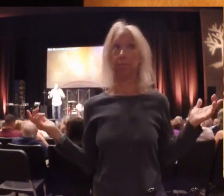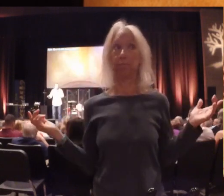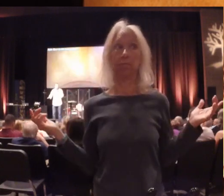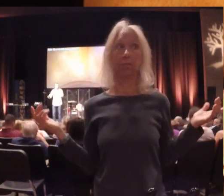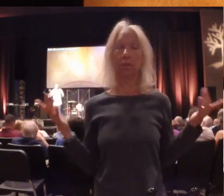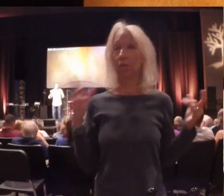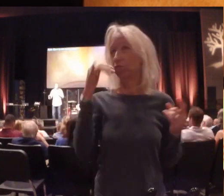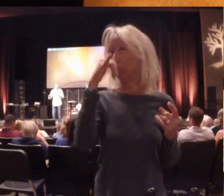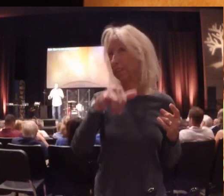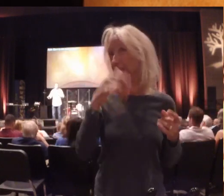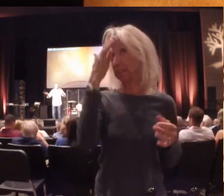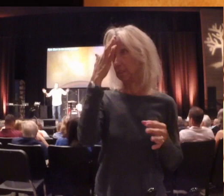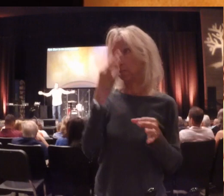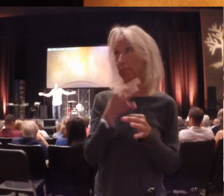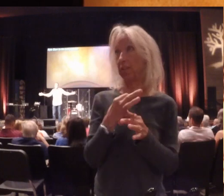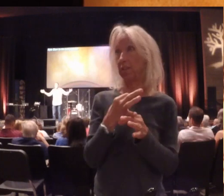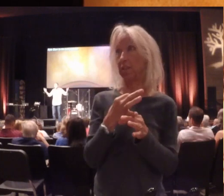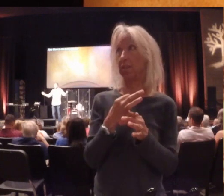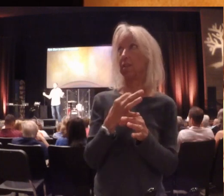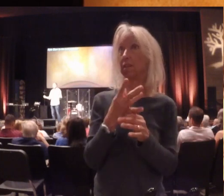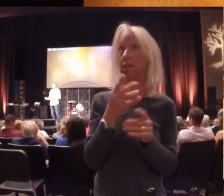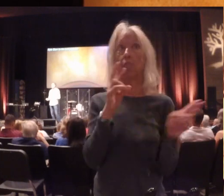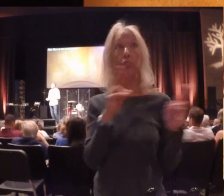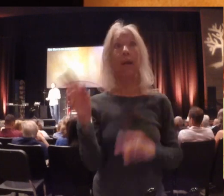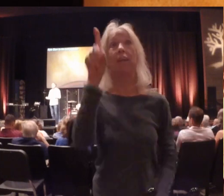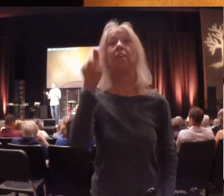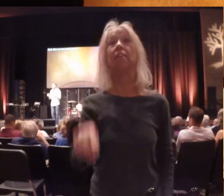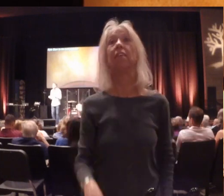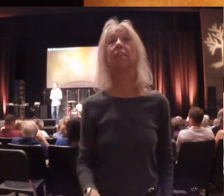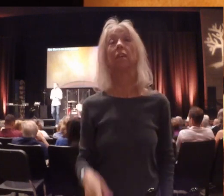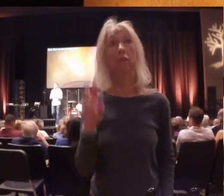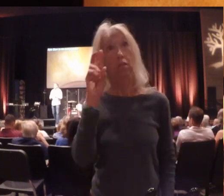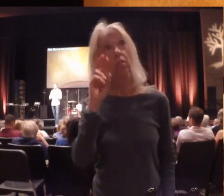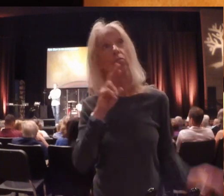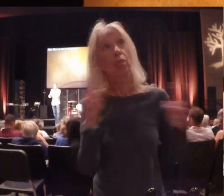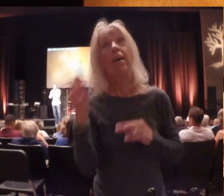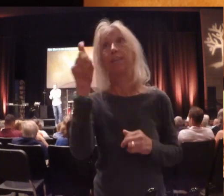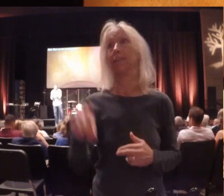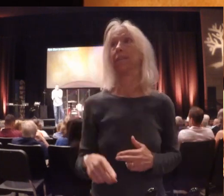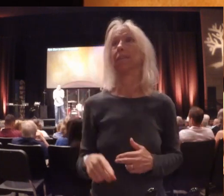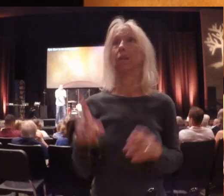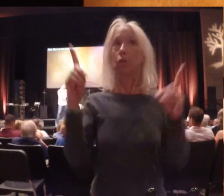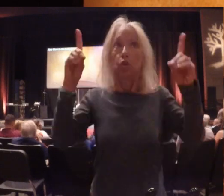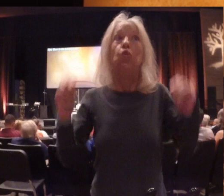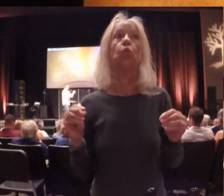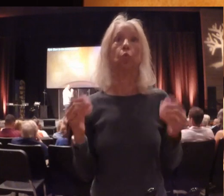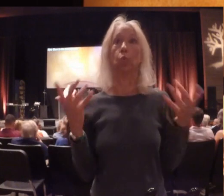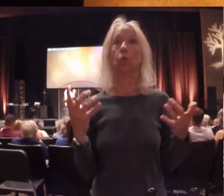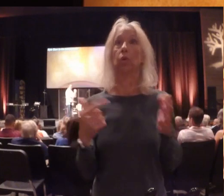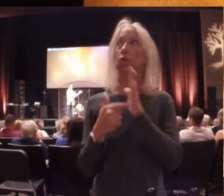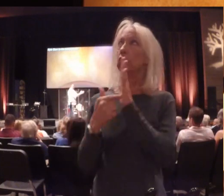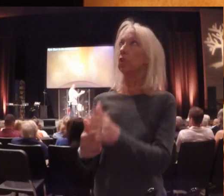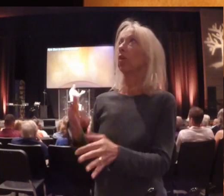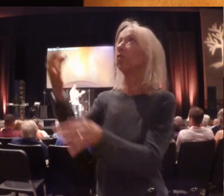He's going to be calling us to a ridiculous kind of faith. Let me ask you this morning, are you ready for that? Are you ready? Are you ready to do what we need to do?